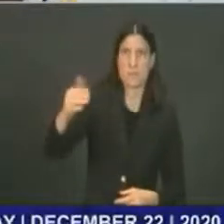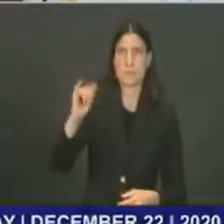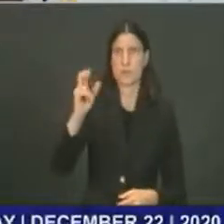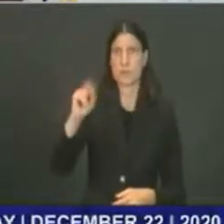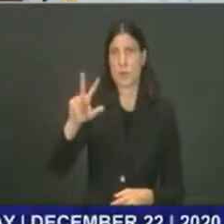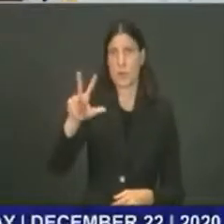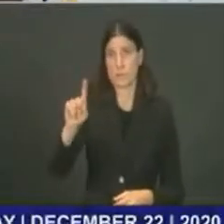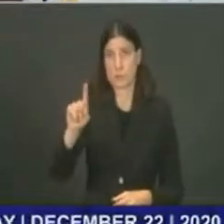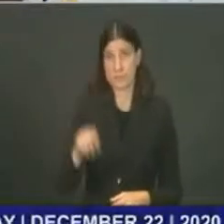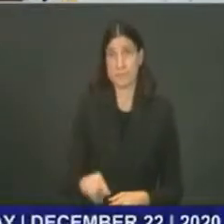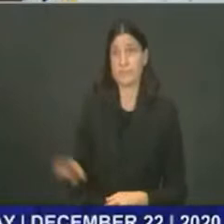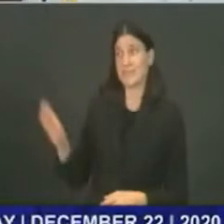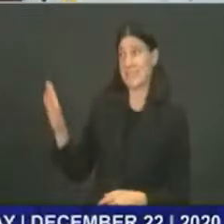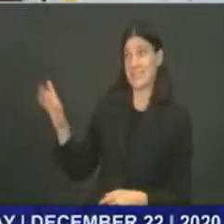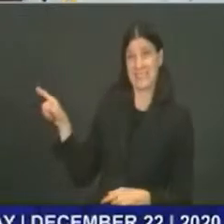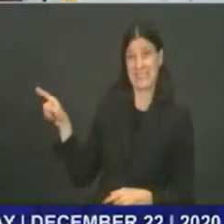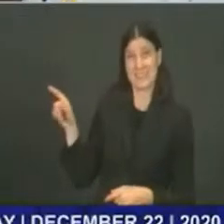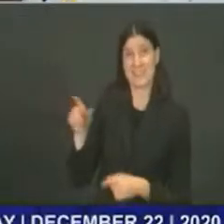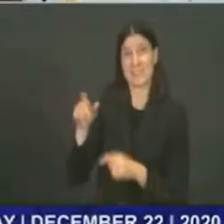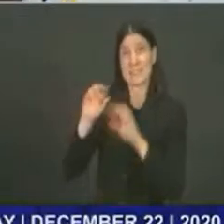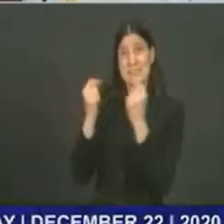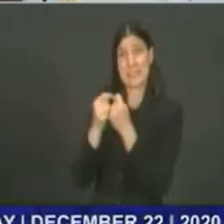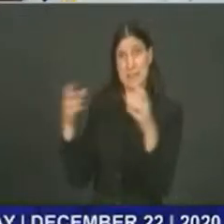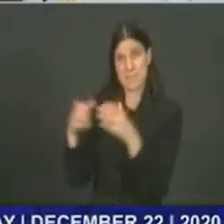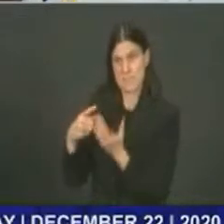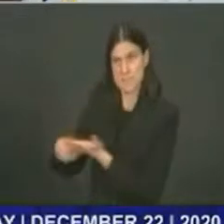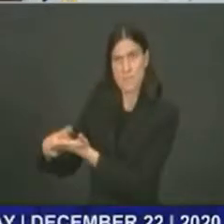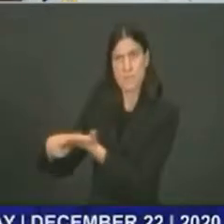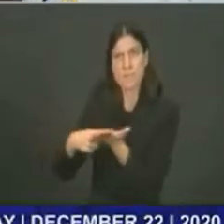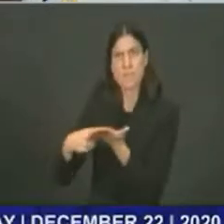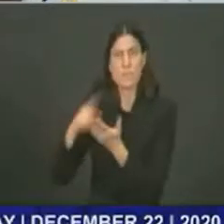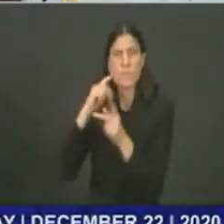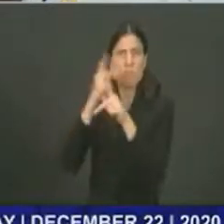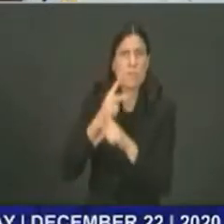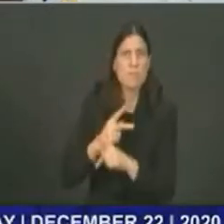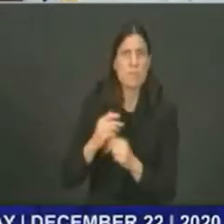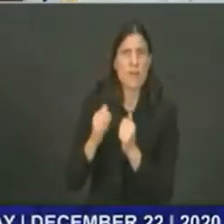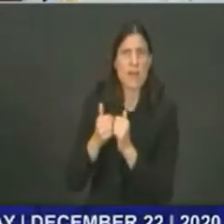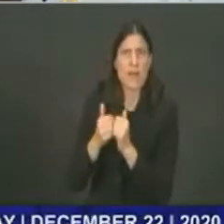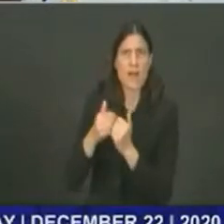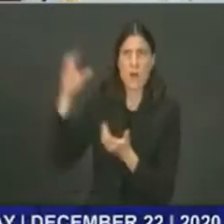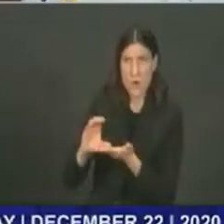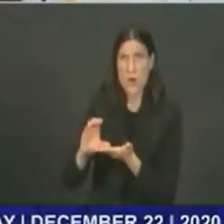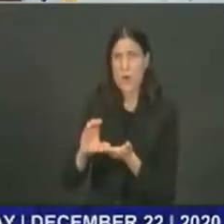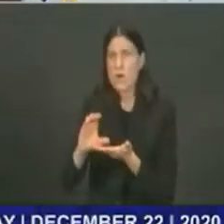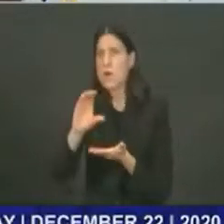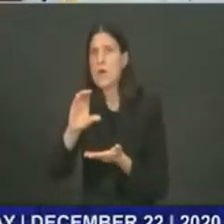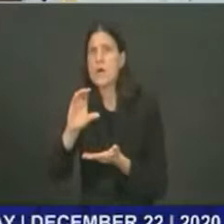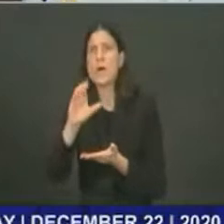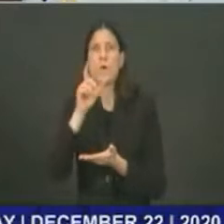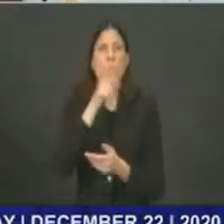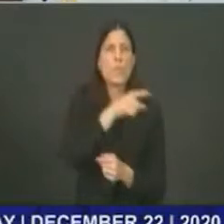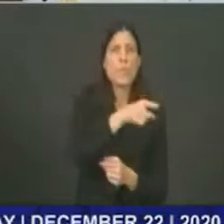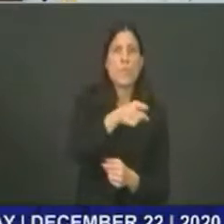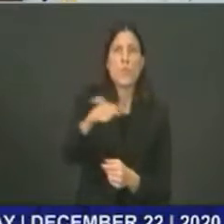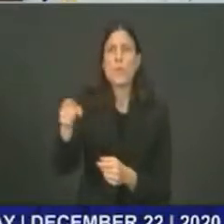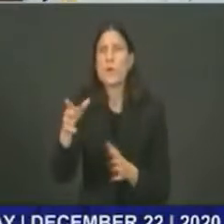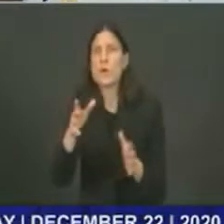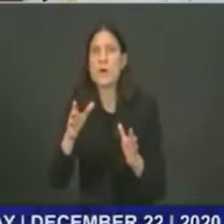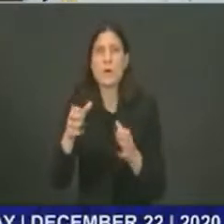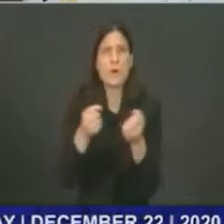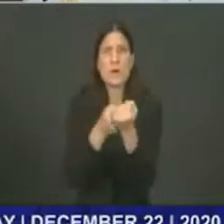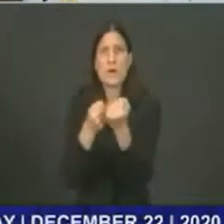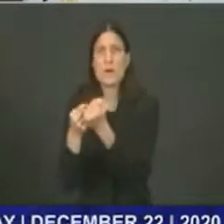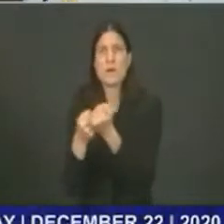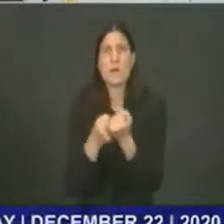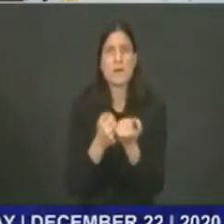to understand the Rhode Island impact. But as we learned last time, there's also the potential that there'll need to be new guidance, new rules written. So some of